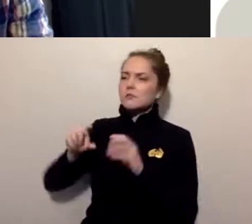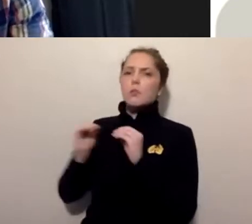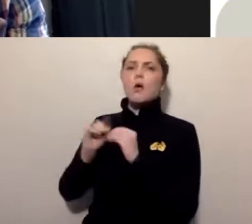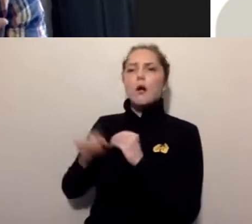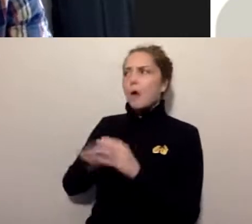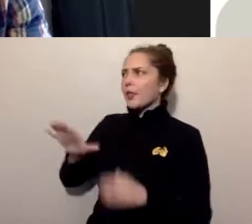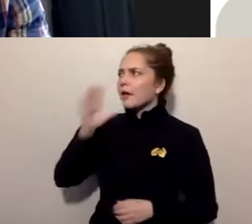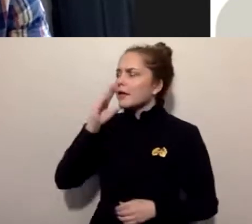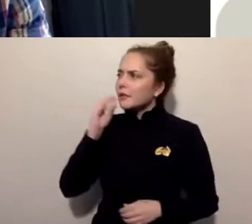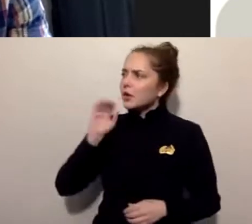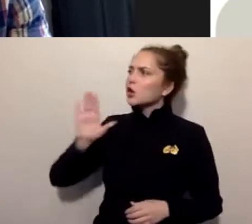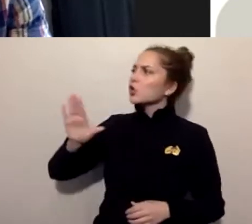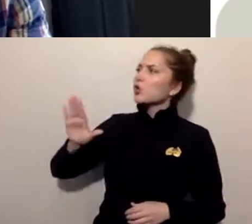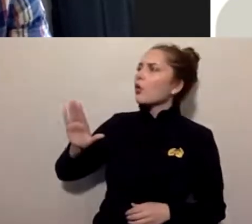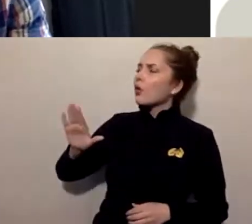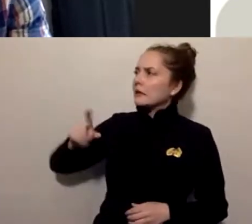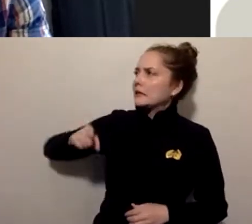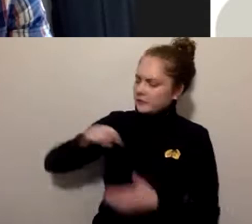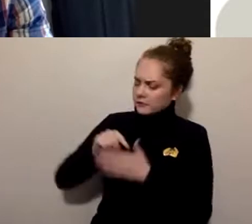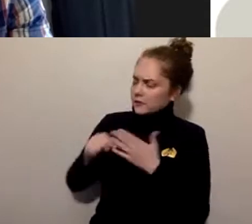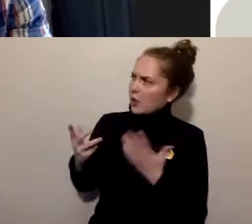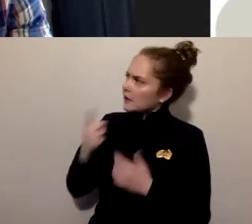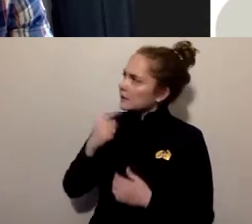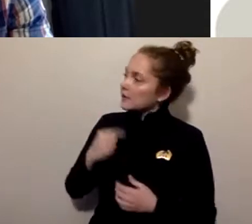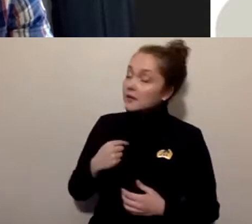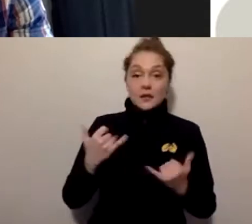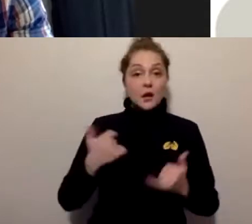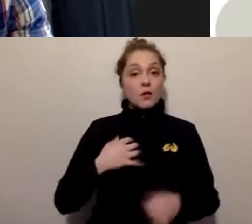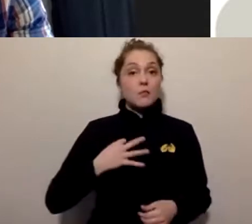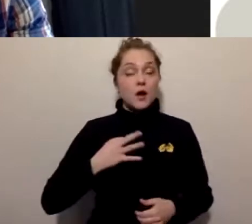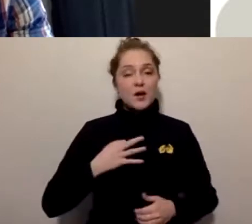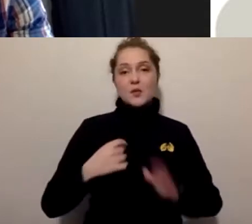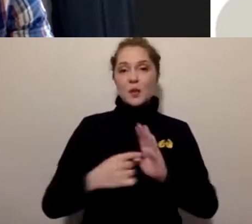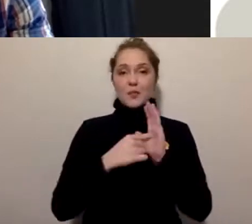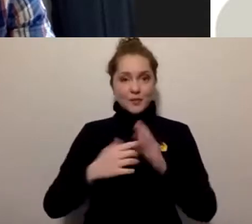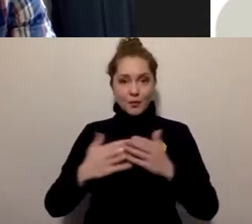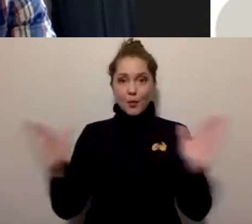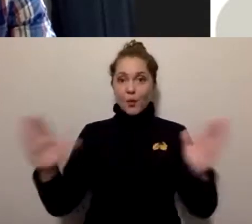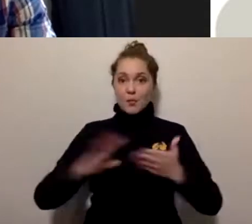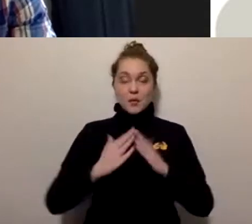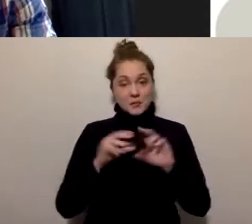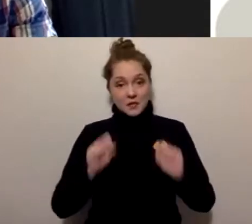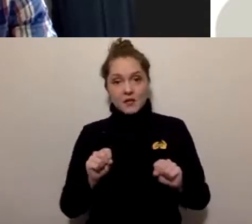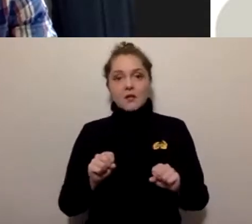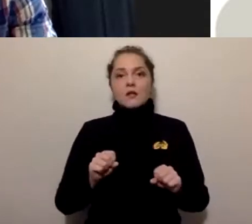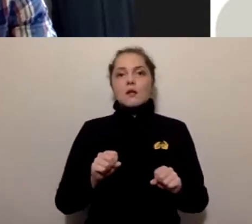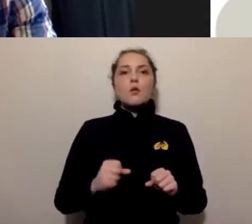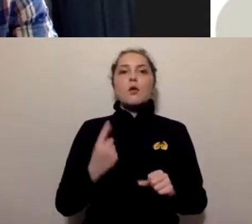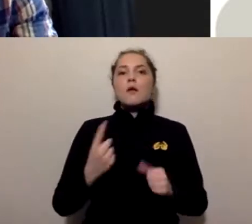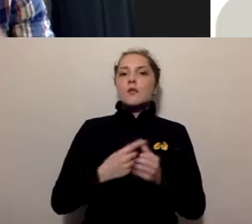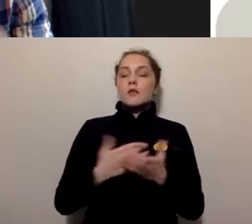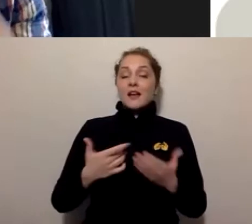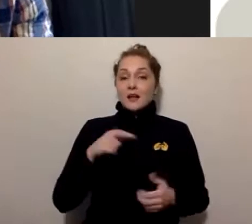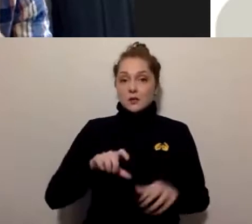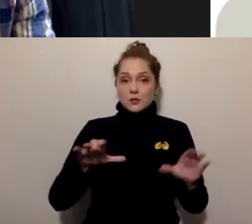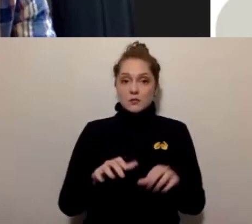they go through, what they need. And I think that as someone who's running to represent an entire community potentially, that one of the first things I need to do as